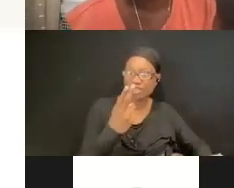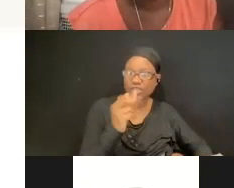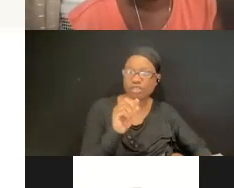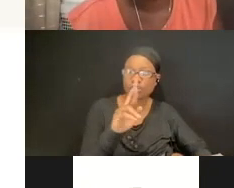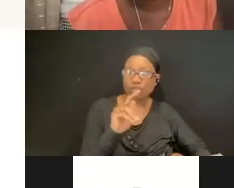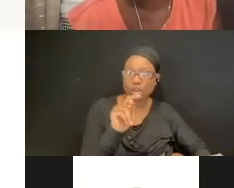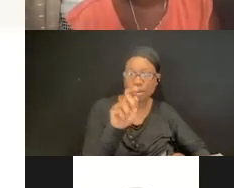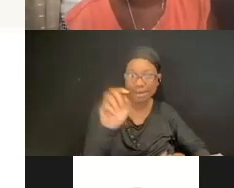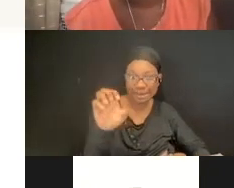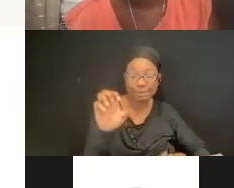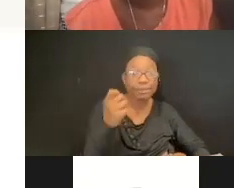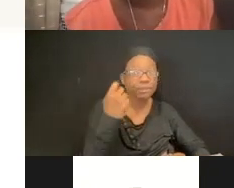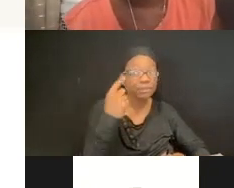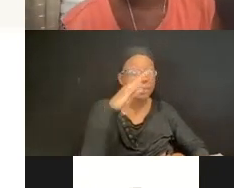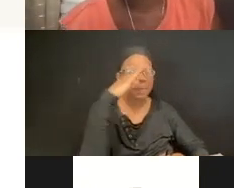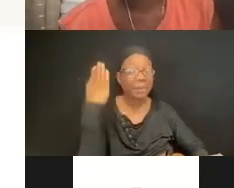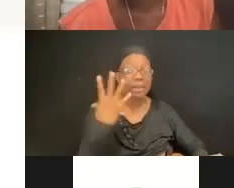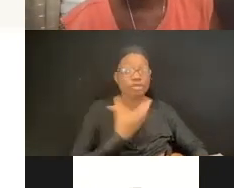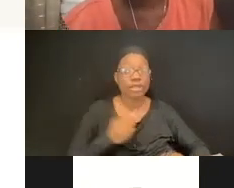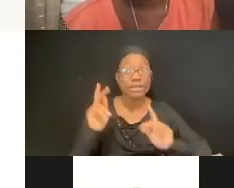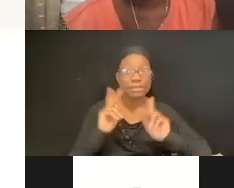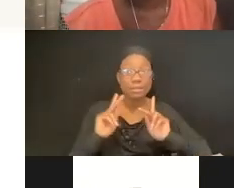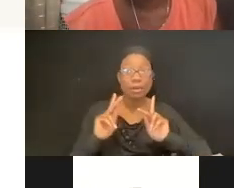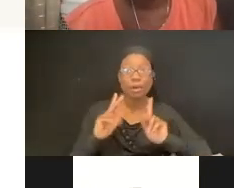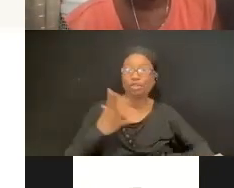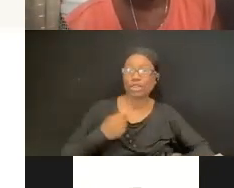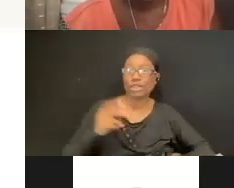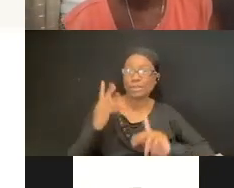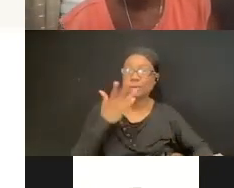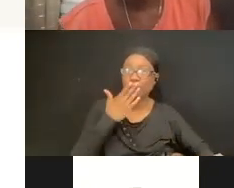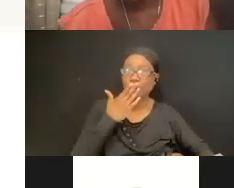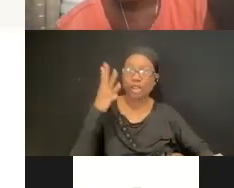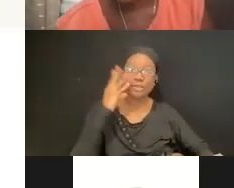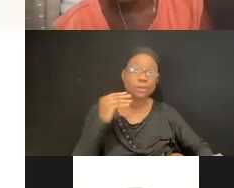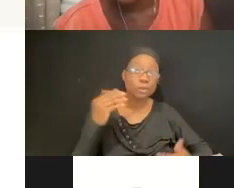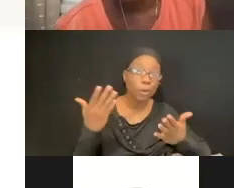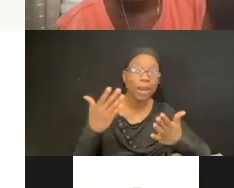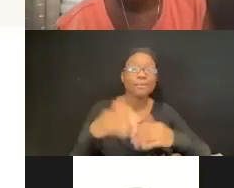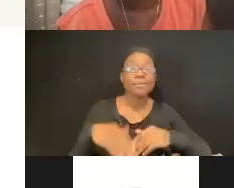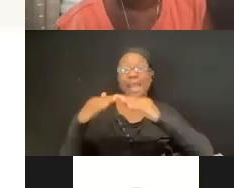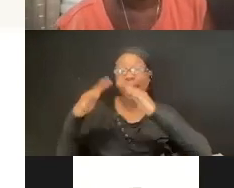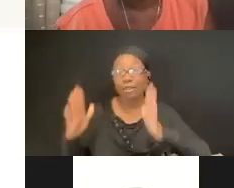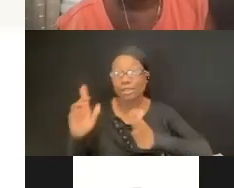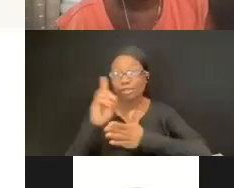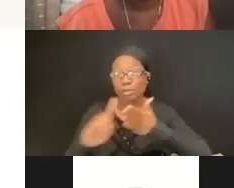trans people and trans people of color experience housing and employment discrimination. So this is something